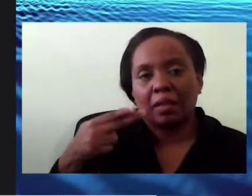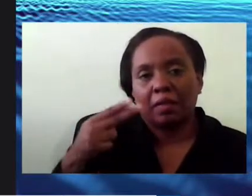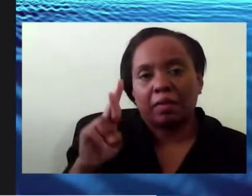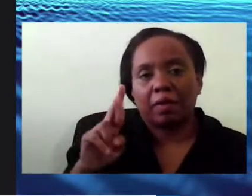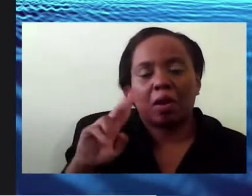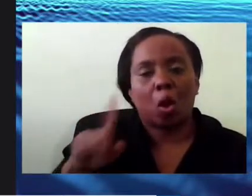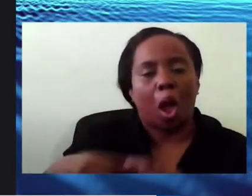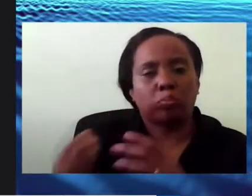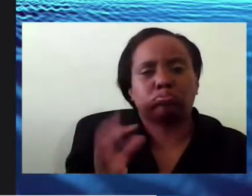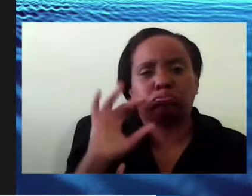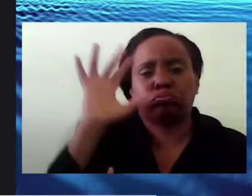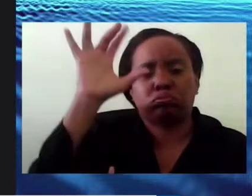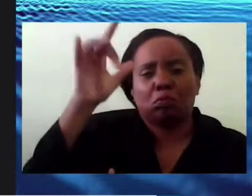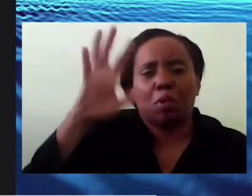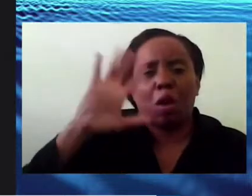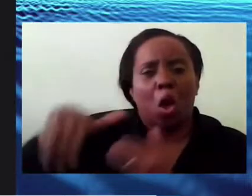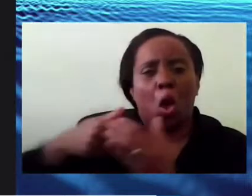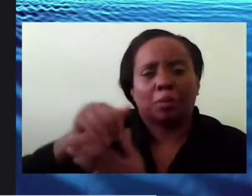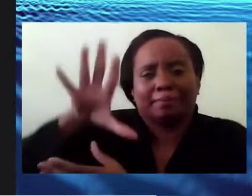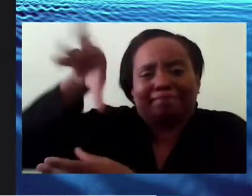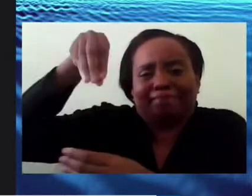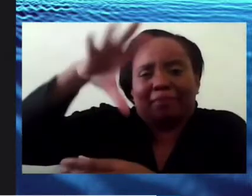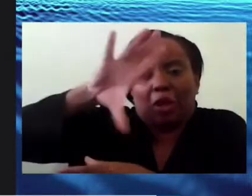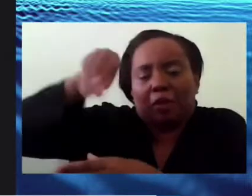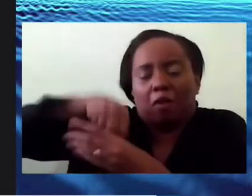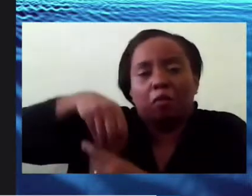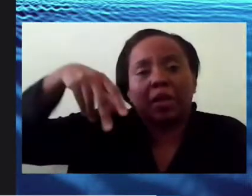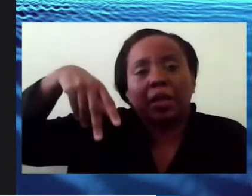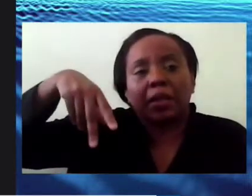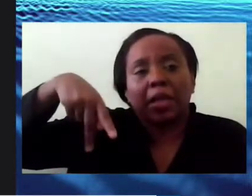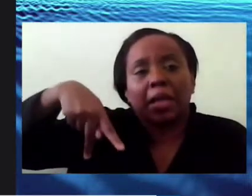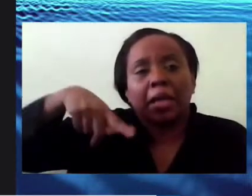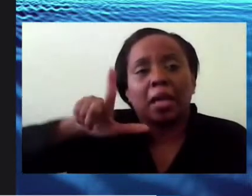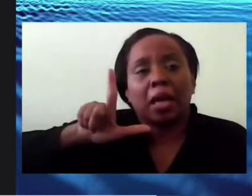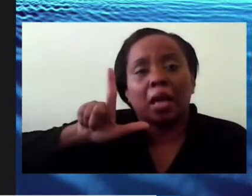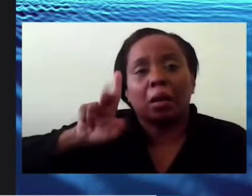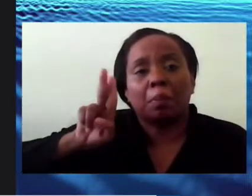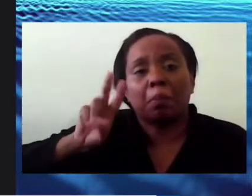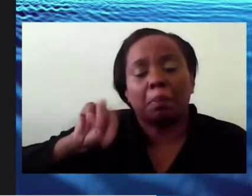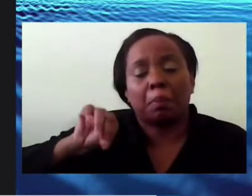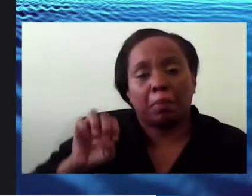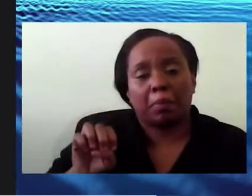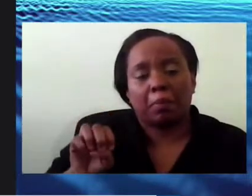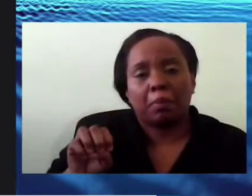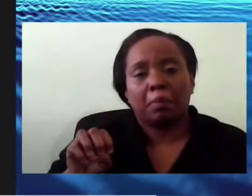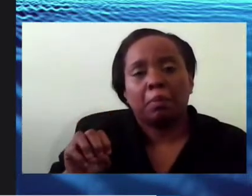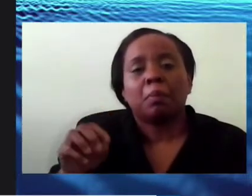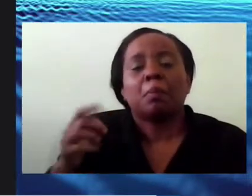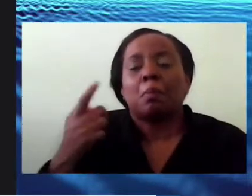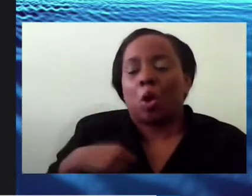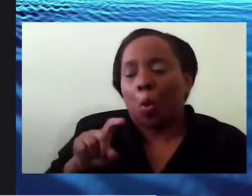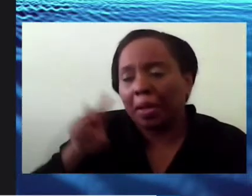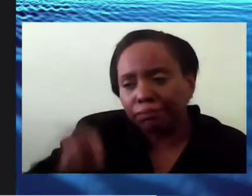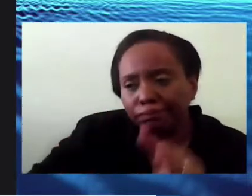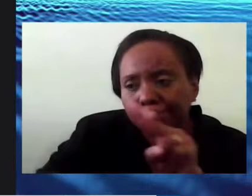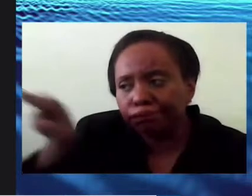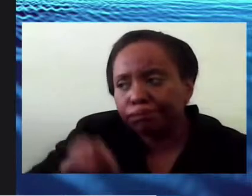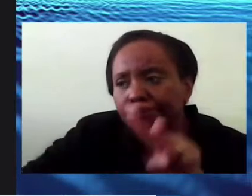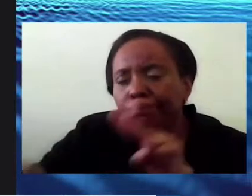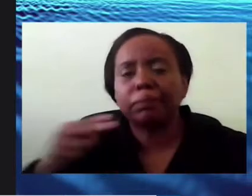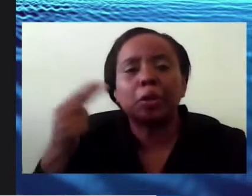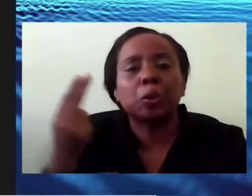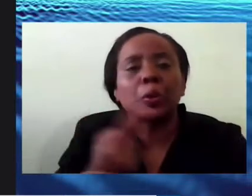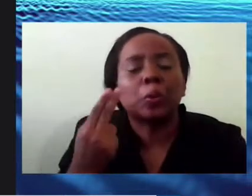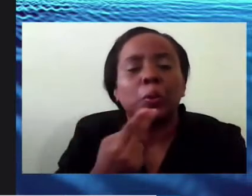being generated from the volcano. And this was done by a survey on the sea using an instrument